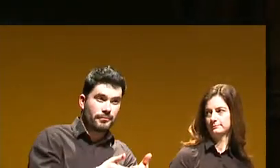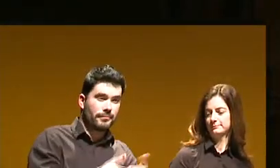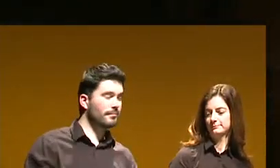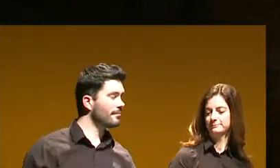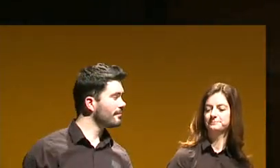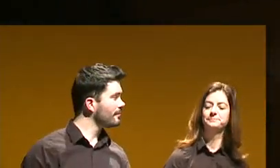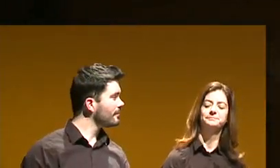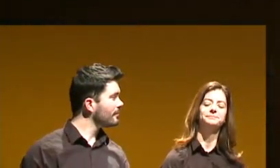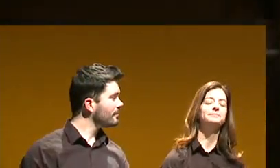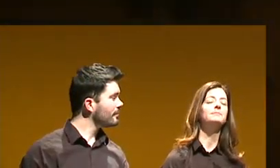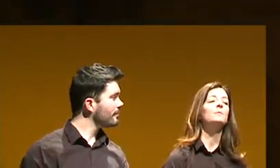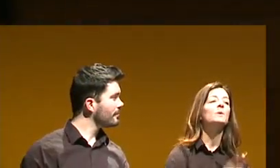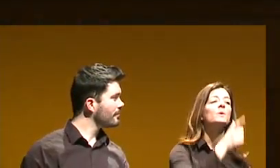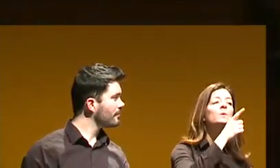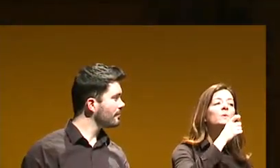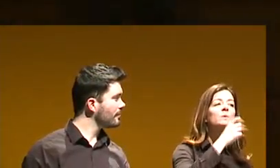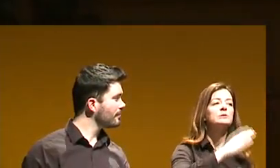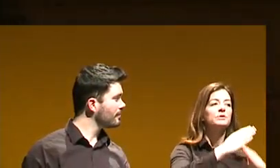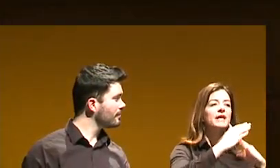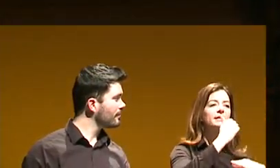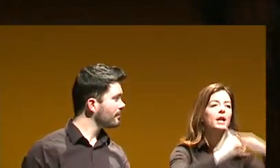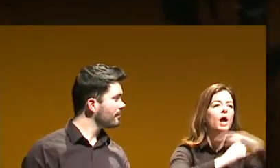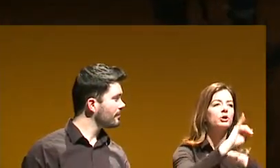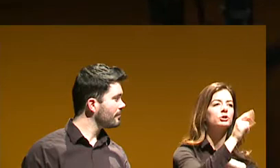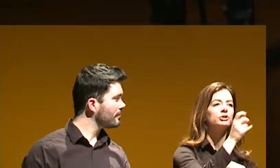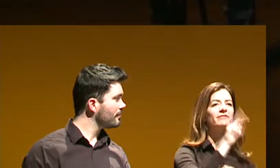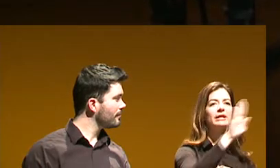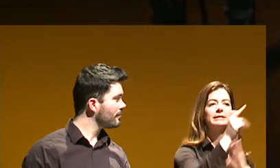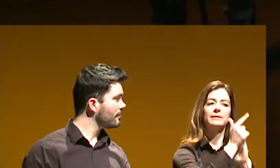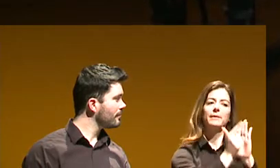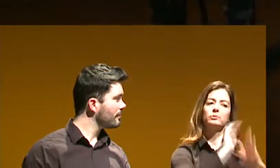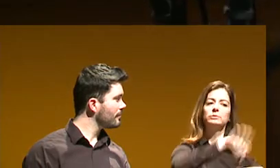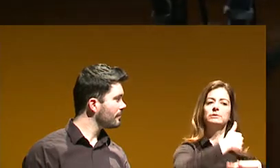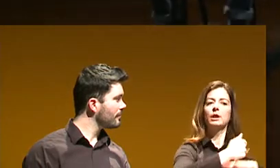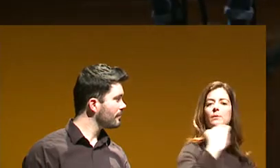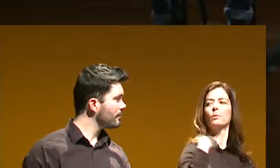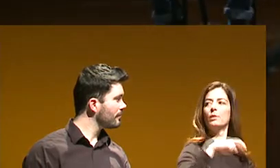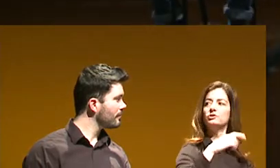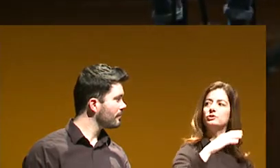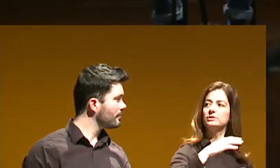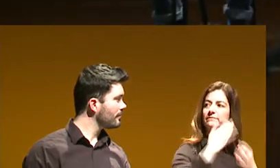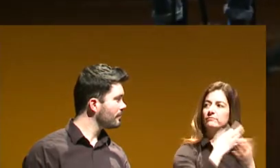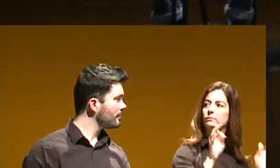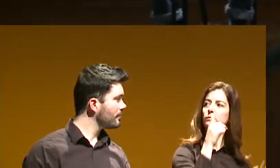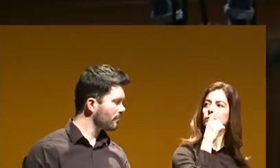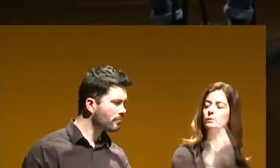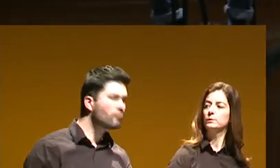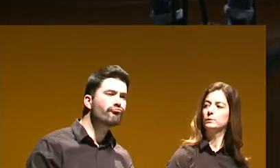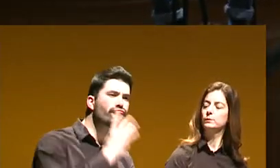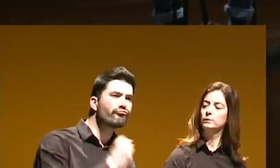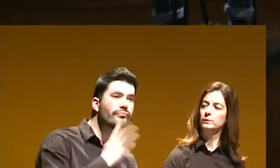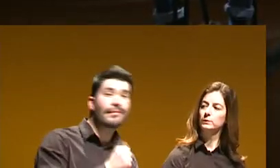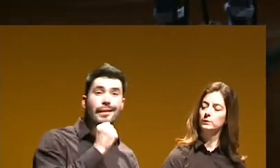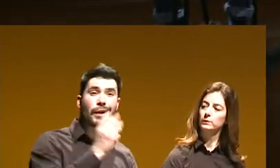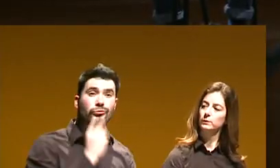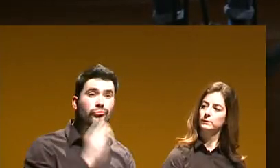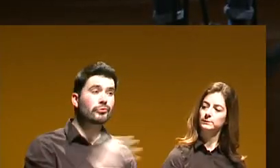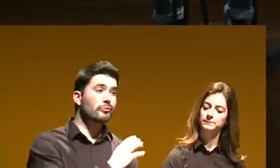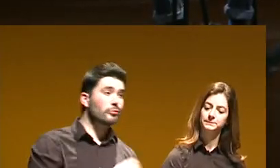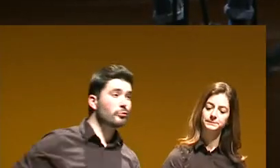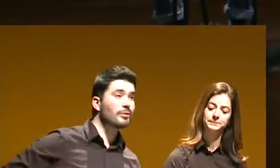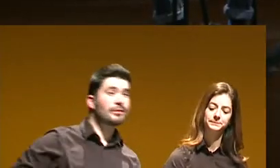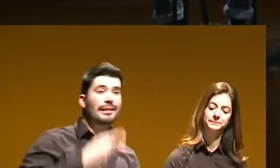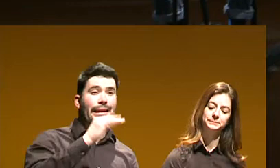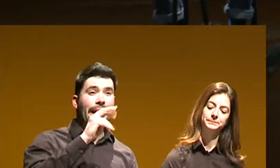was protected in Thomas Jefferson's bill for establishing religious freedom? Jews, Gentiles, Christians,